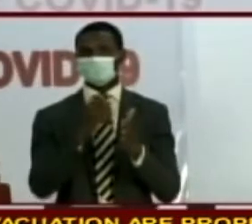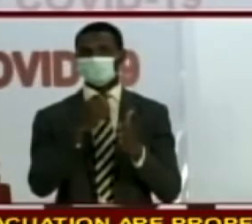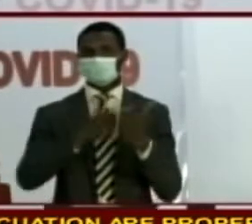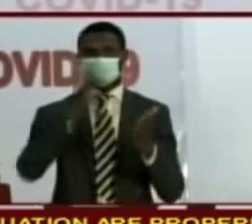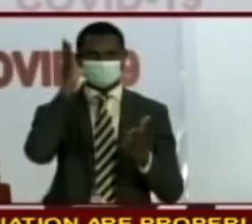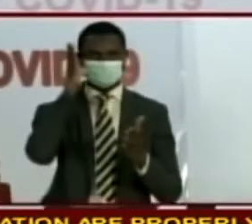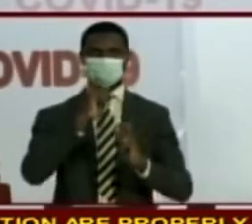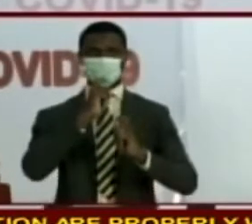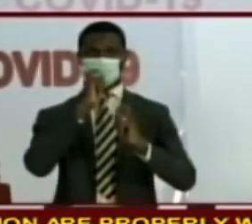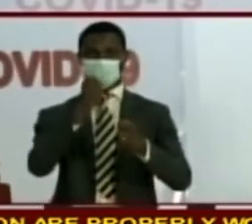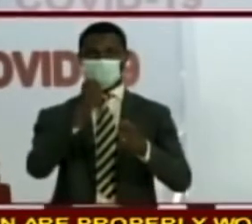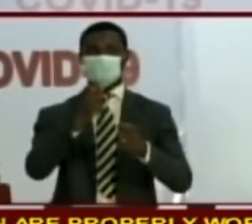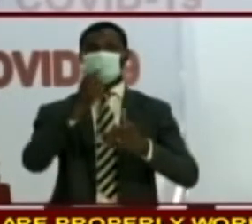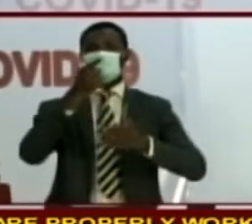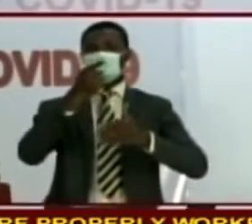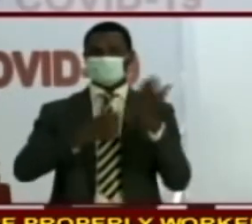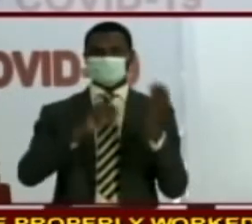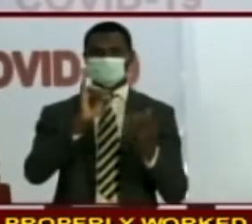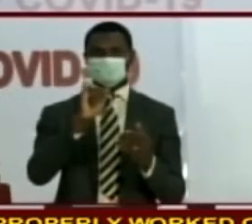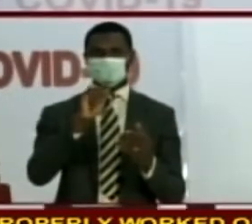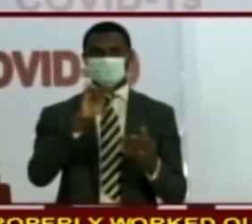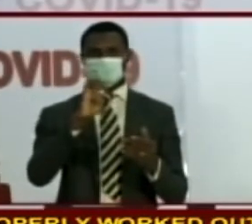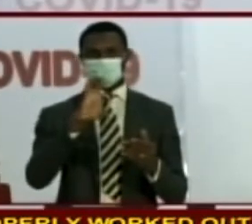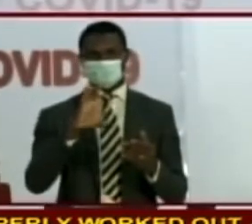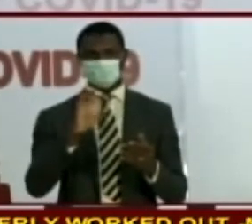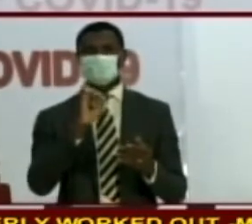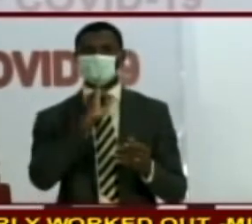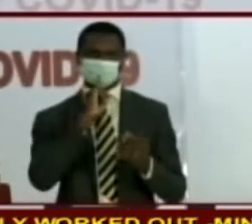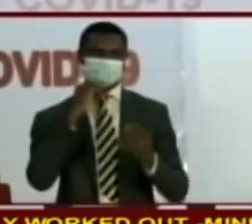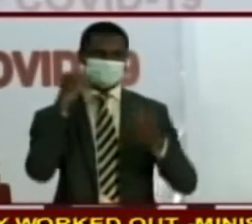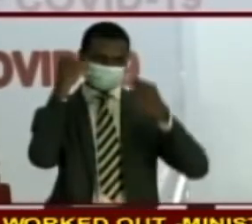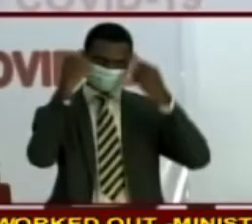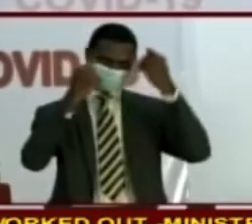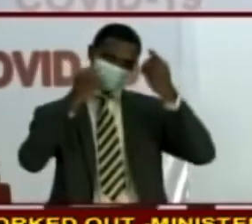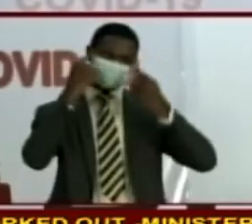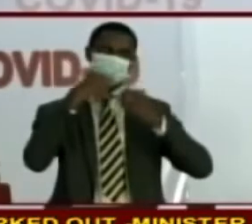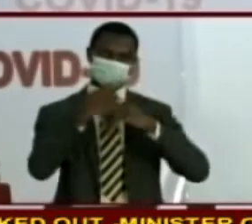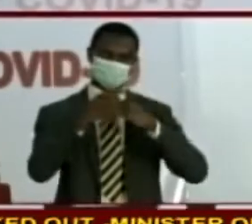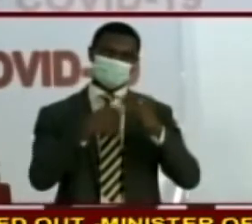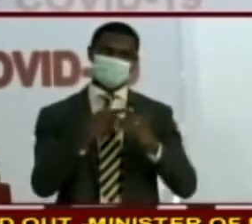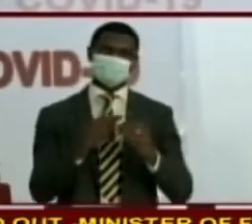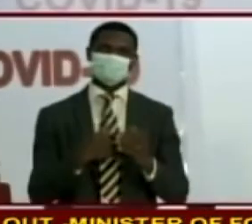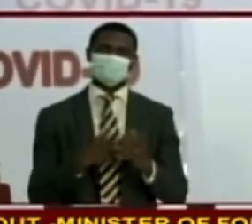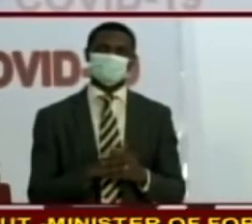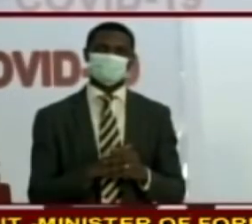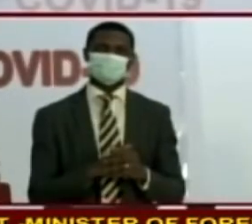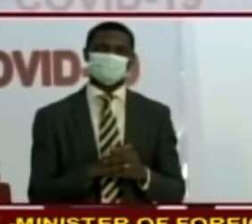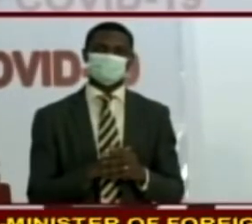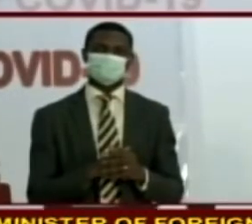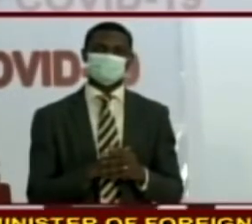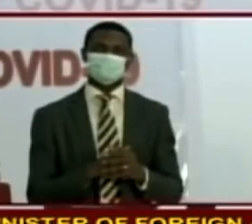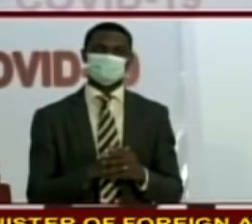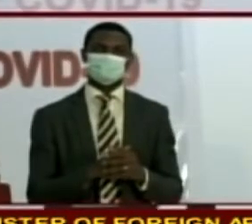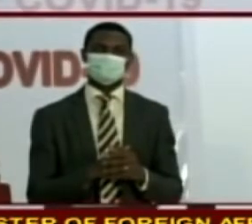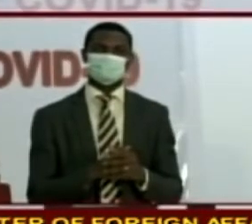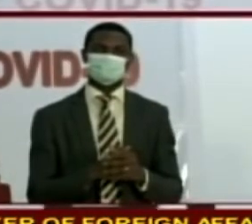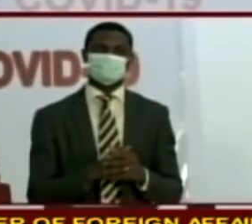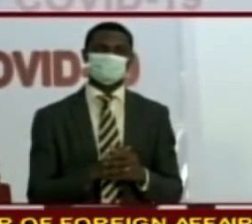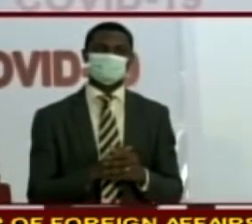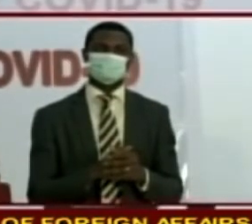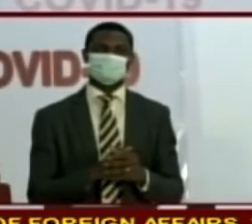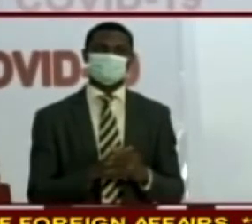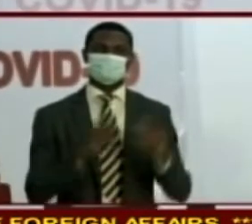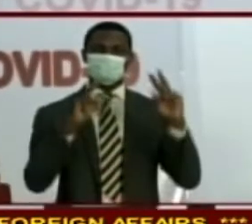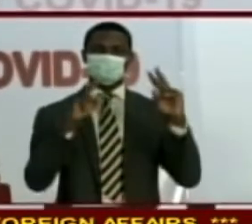clear direction of where the management of INEC is going in terms of conduct of elections. And in item 5 of